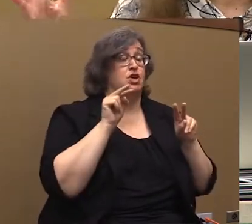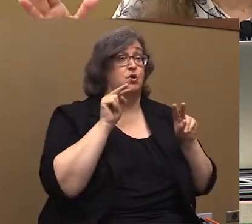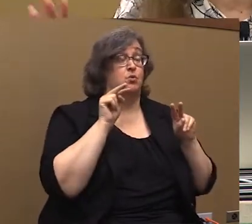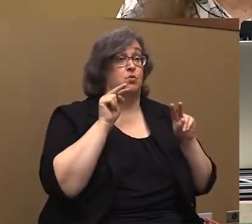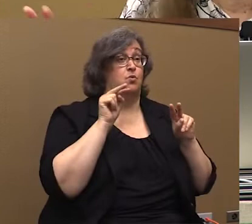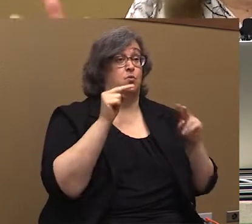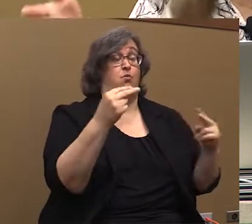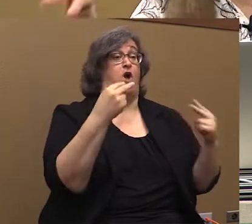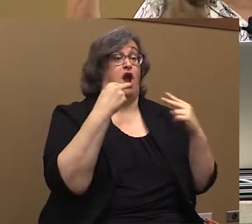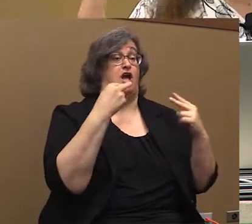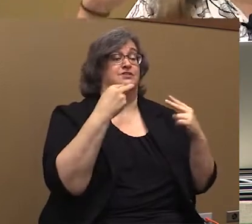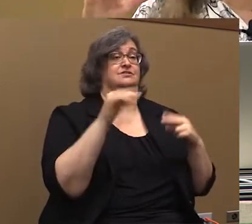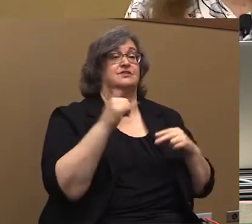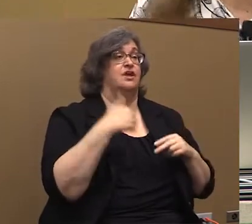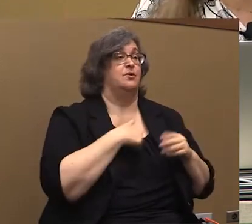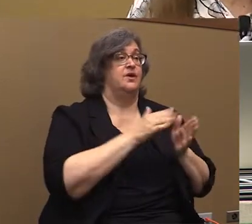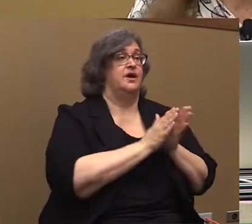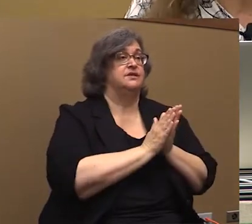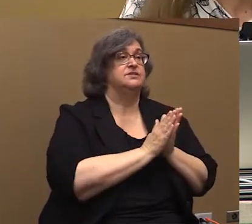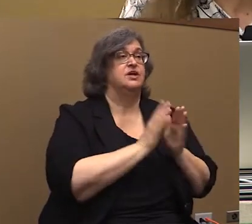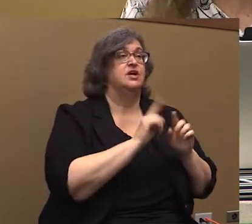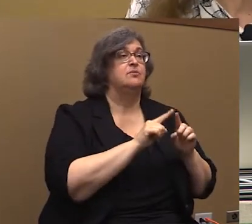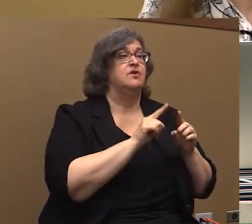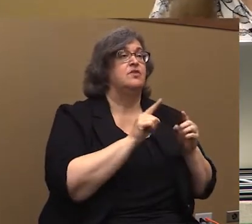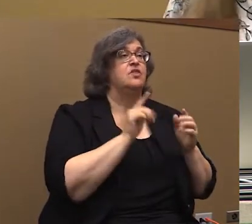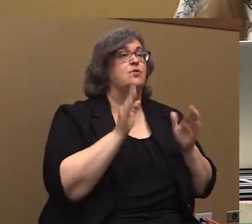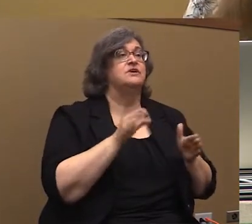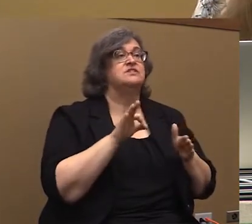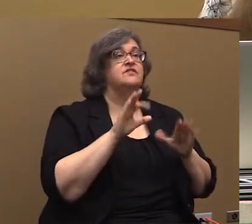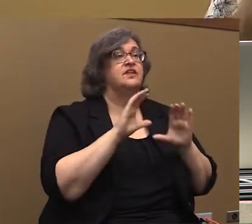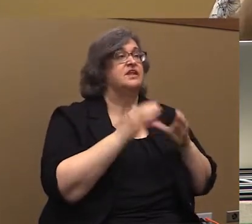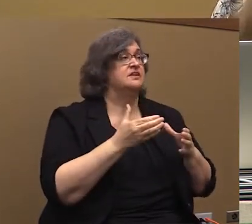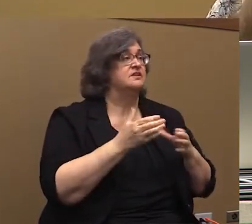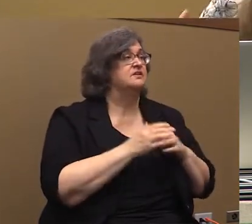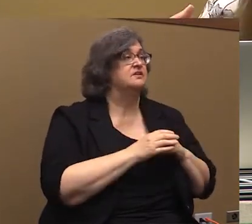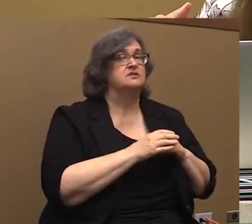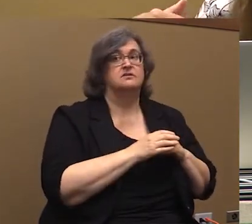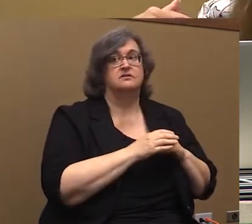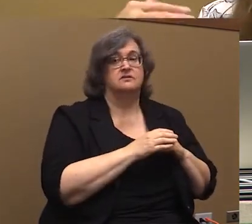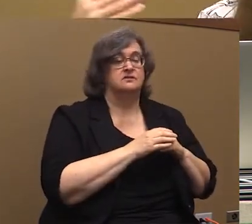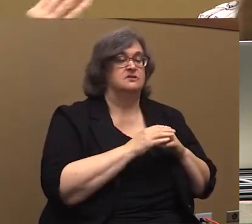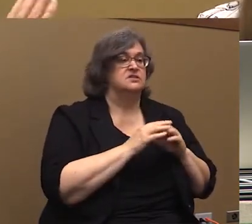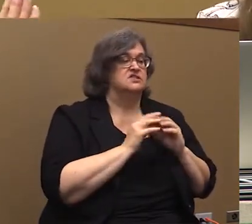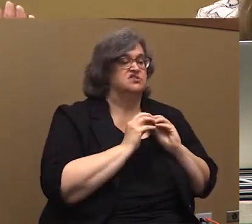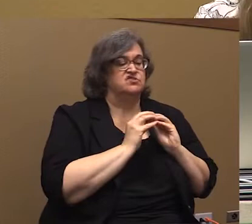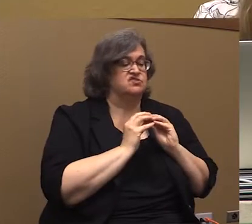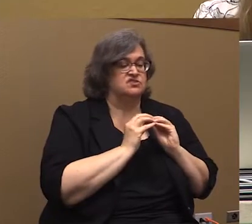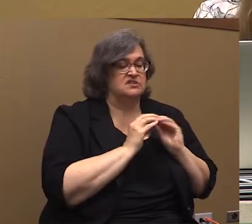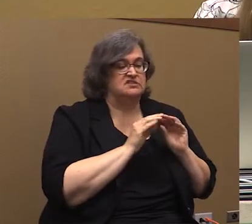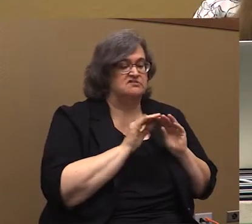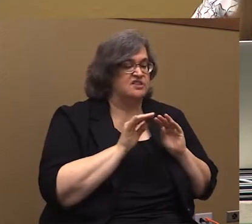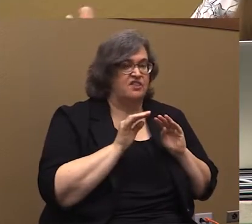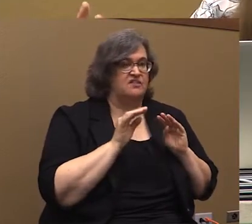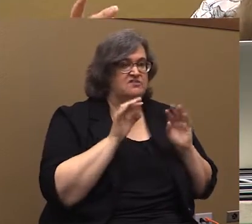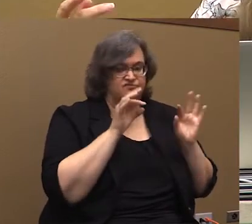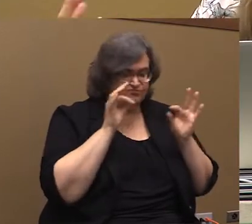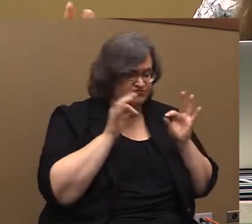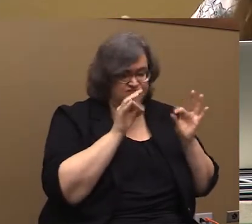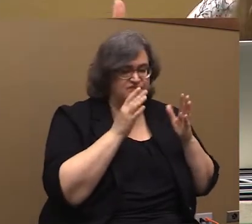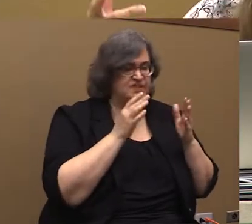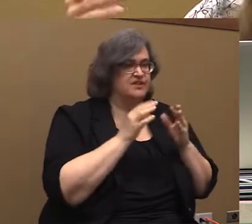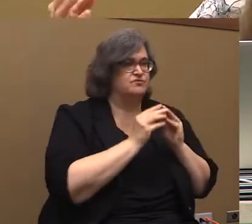with perfect behavior is just watching forward, like we've asked them to always do. But the rest of the class is